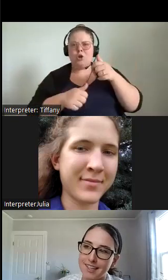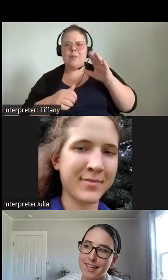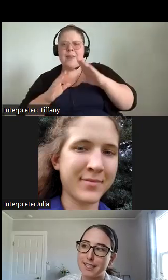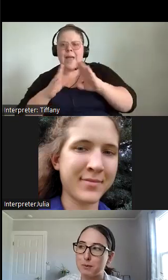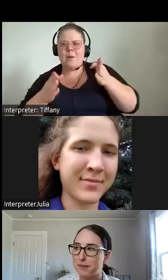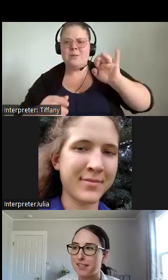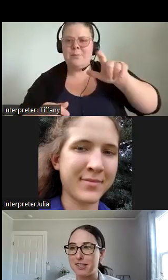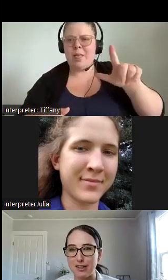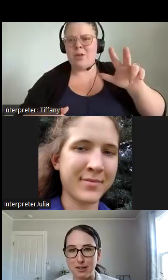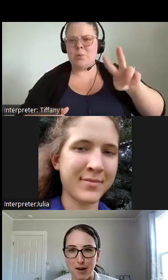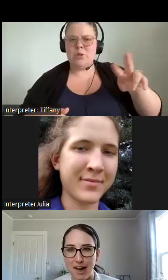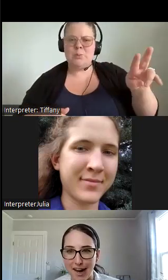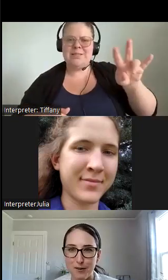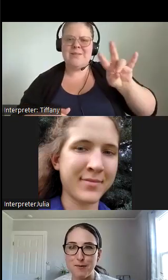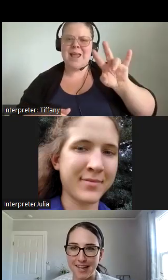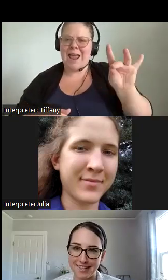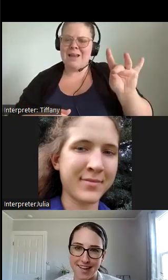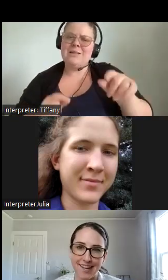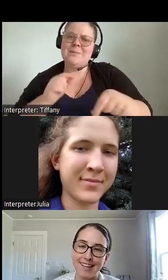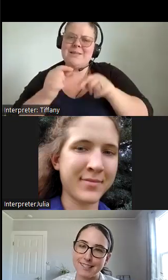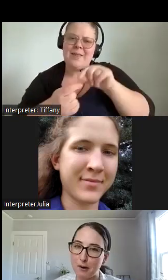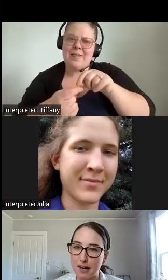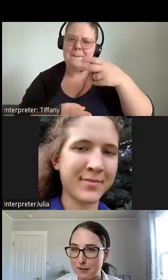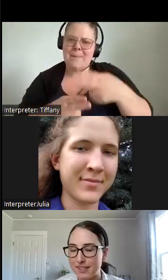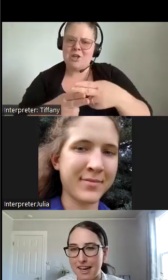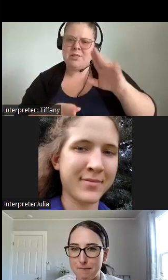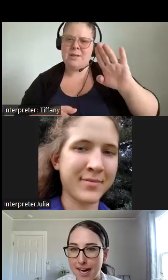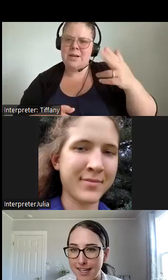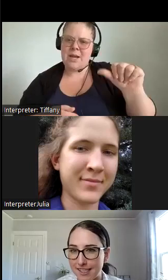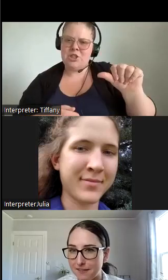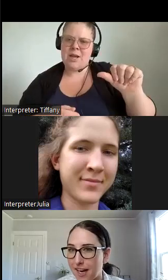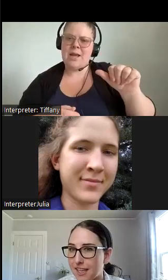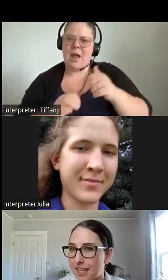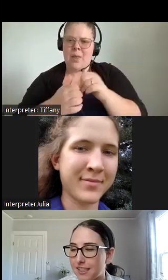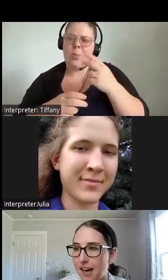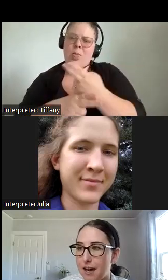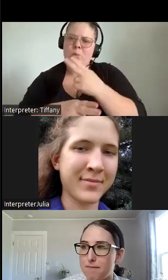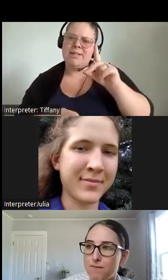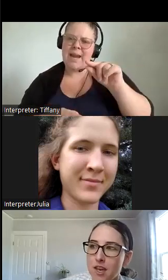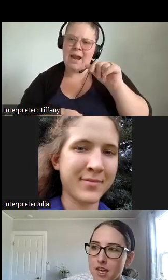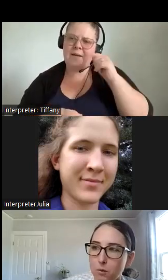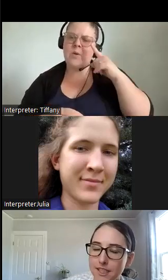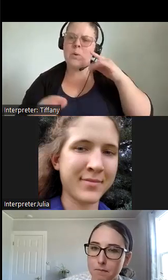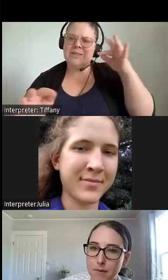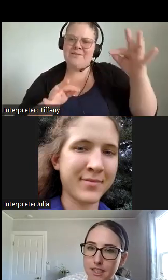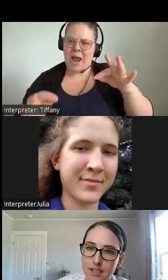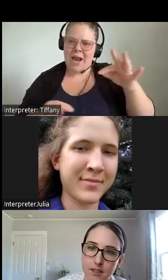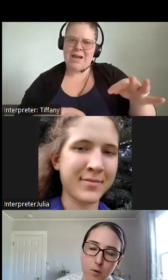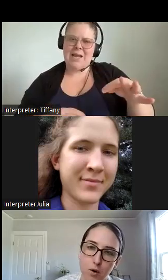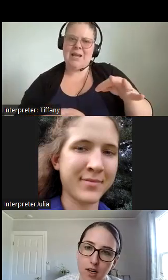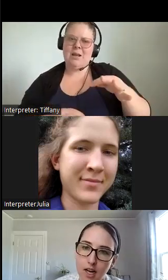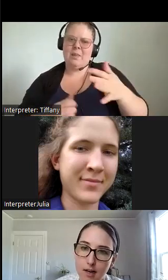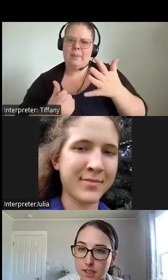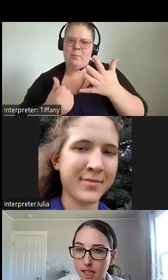22-1278. And it specifically talks about how the BHA is going to use data to define these in ways that make